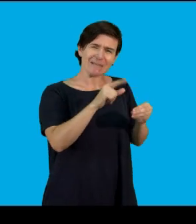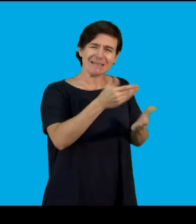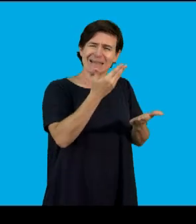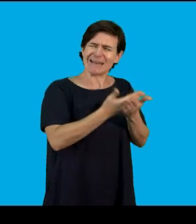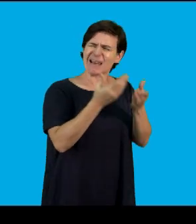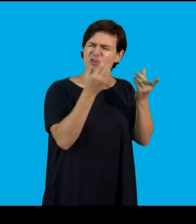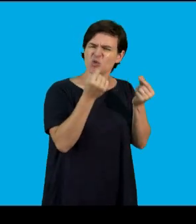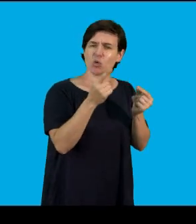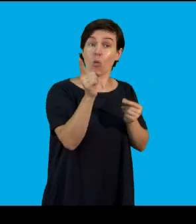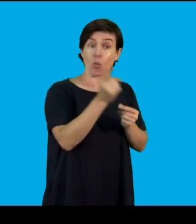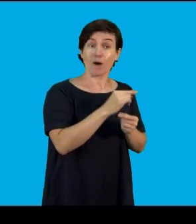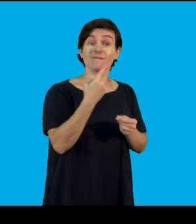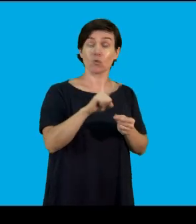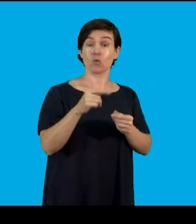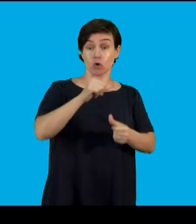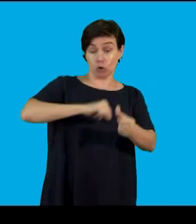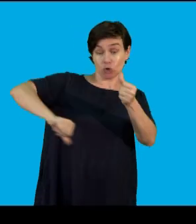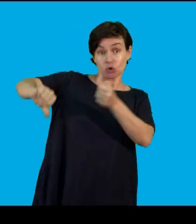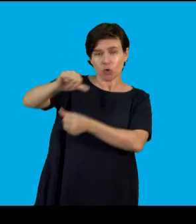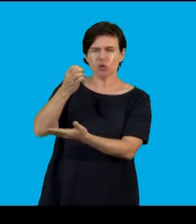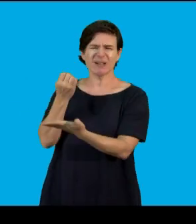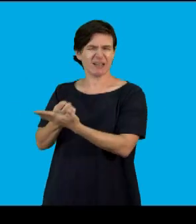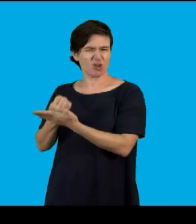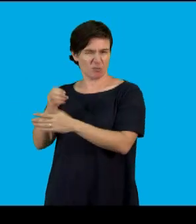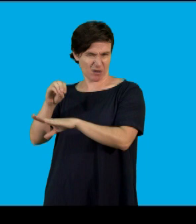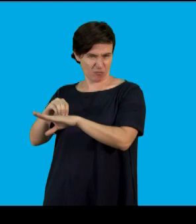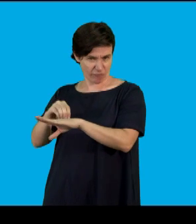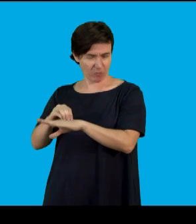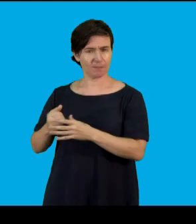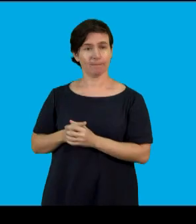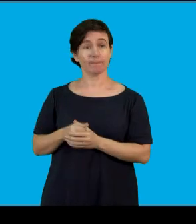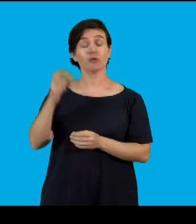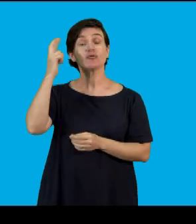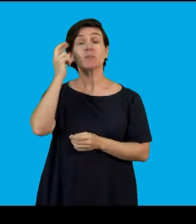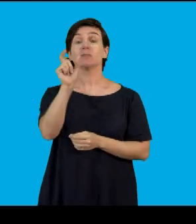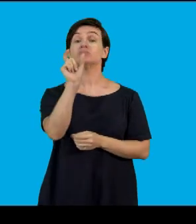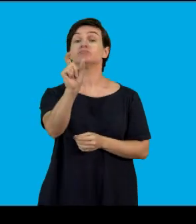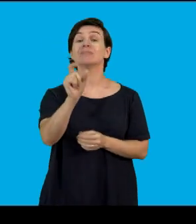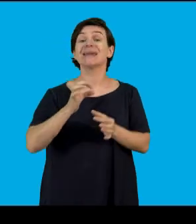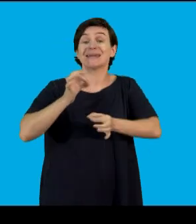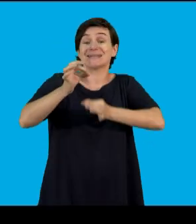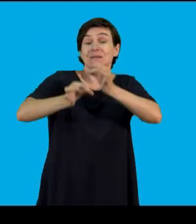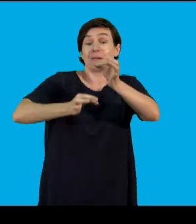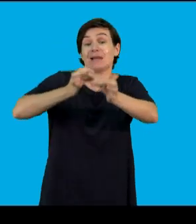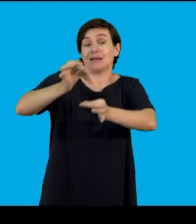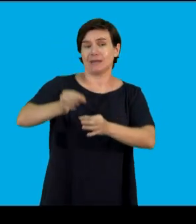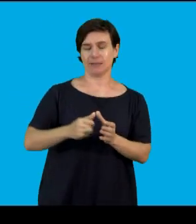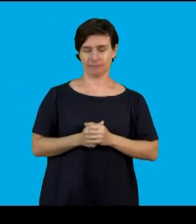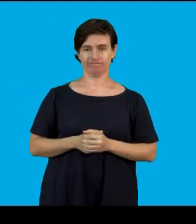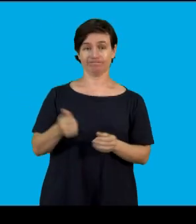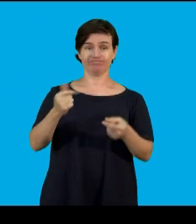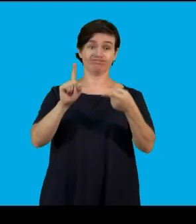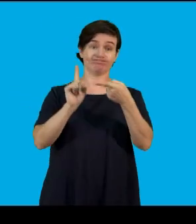address socioeconomic issues. Again, the action verb is what? Is explain. We're explaining the initiatives,